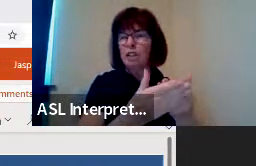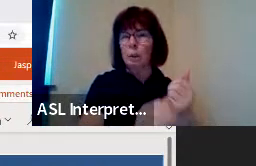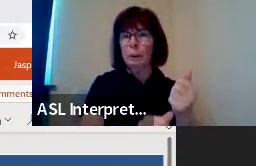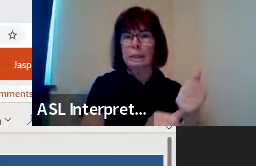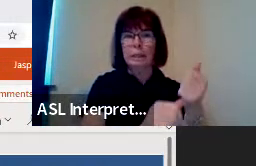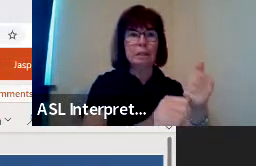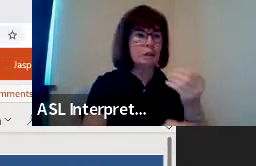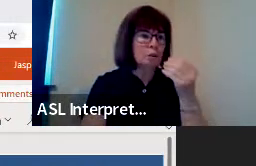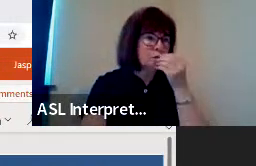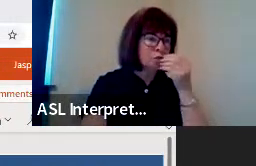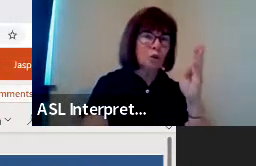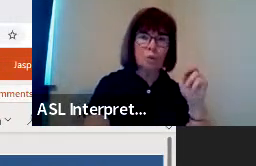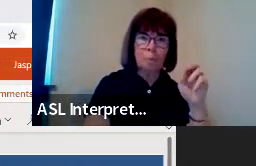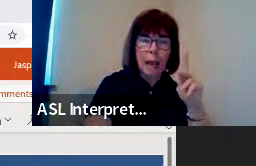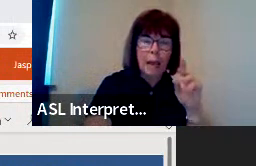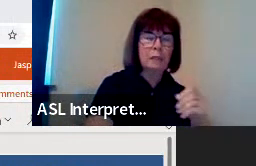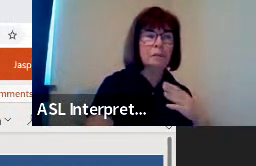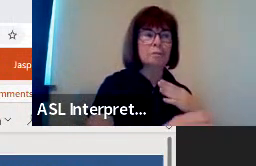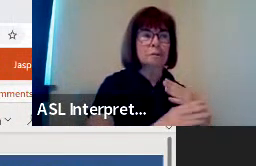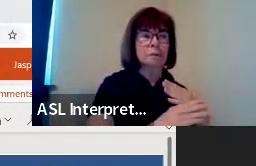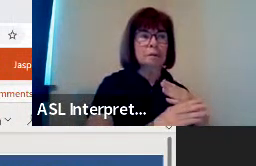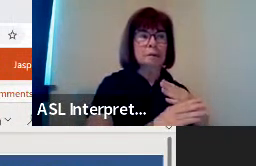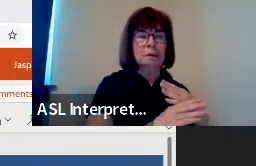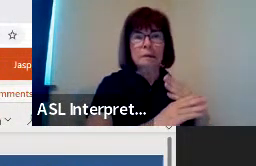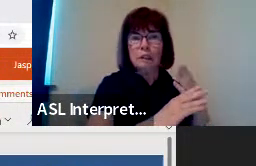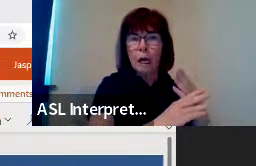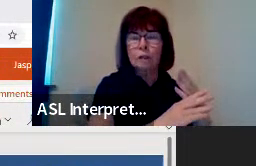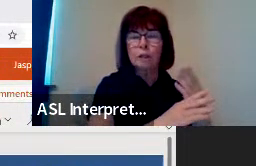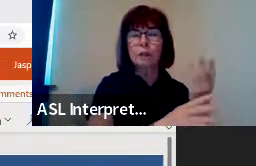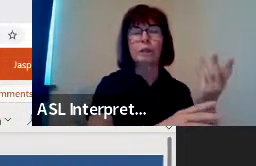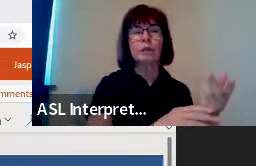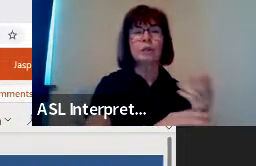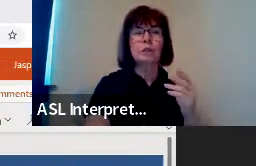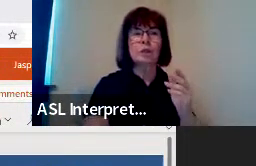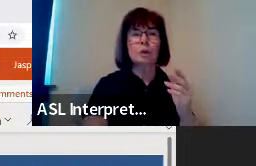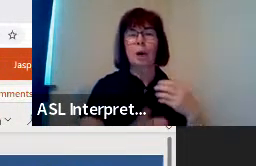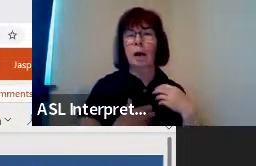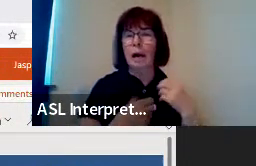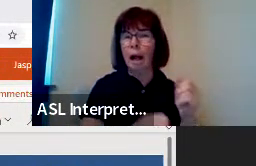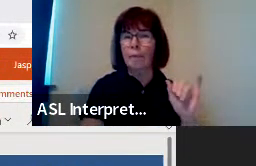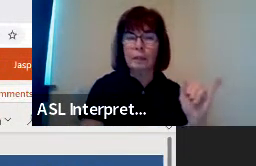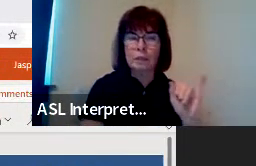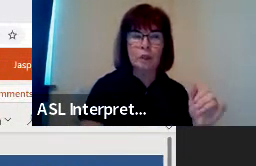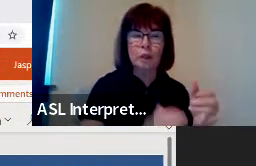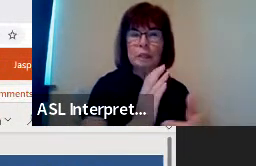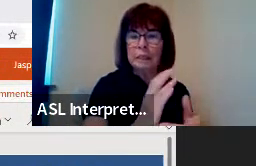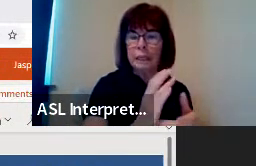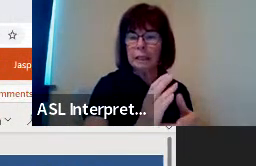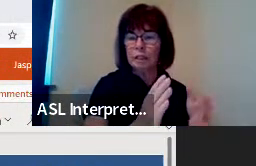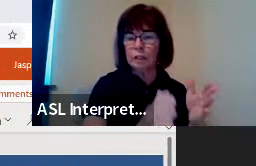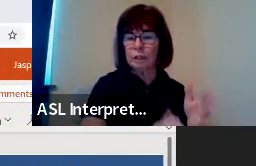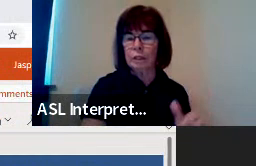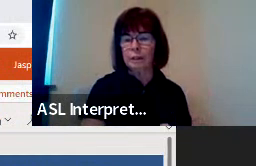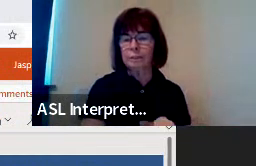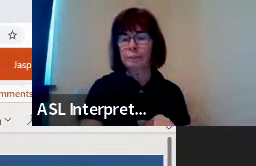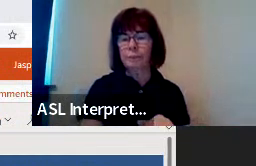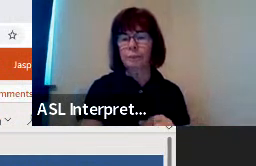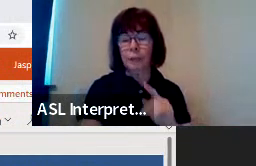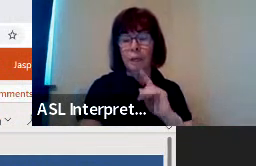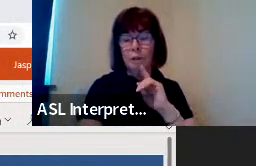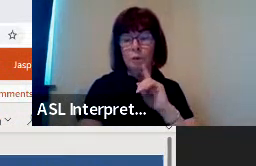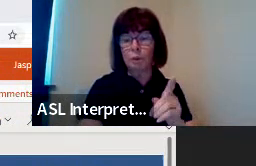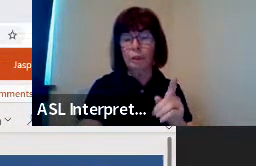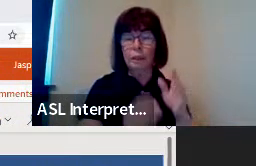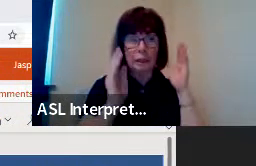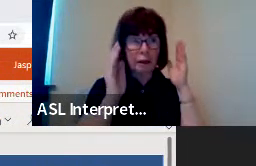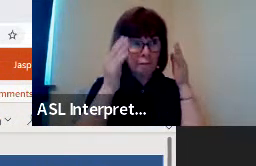food banks, to shelters, to our health insurance technicians. And then we are really focusing